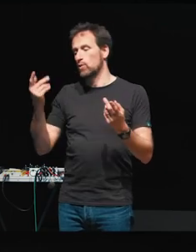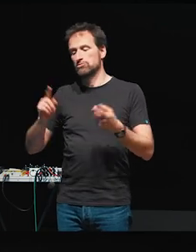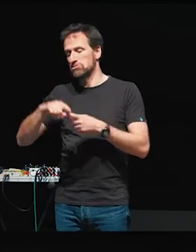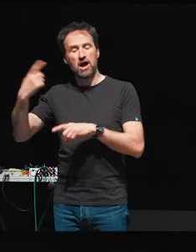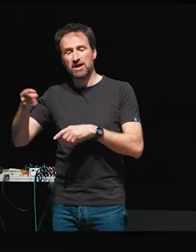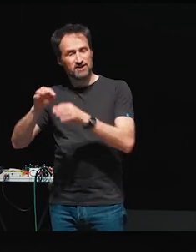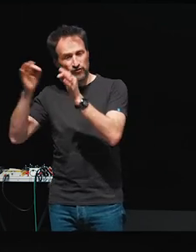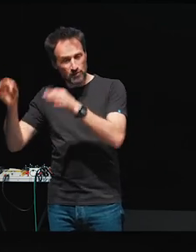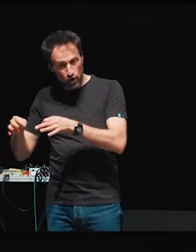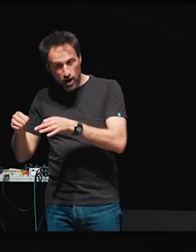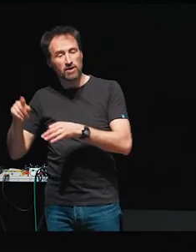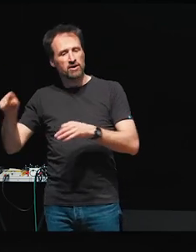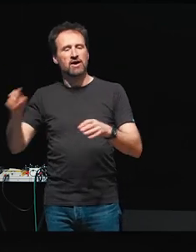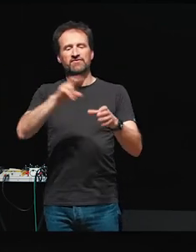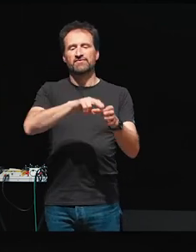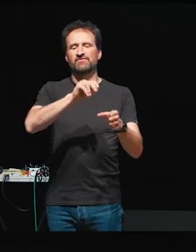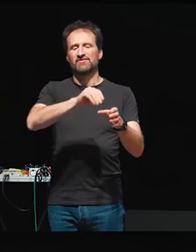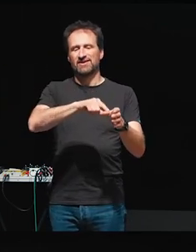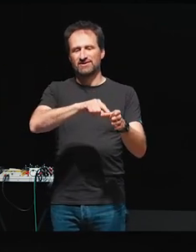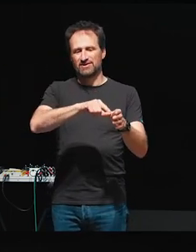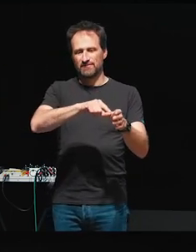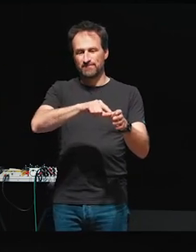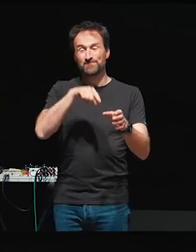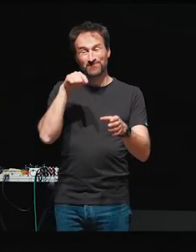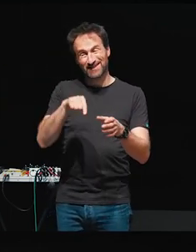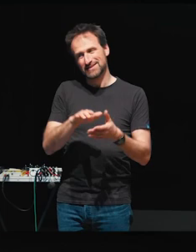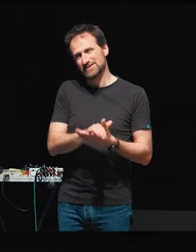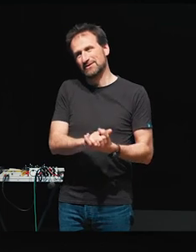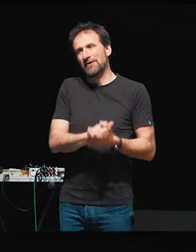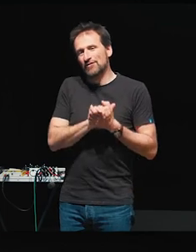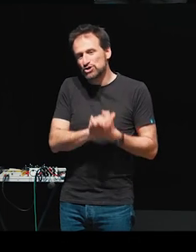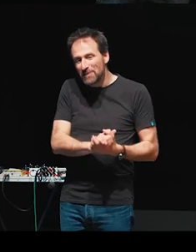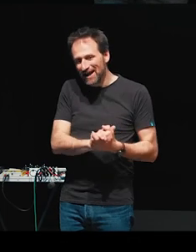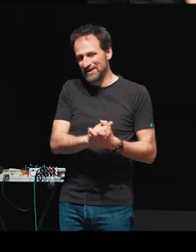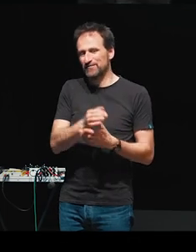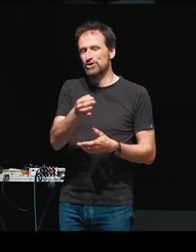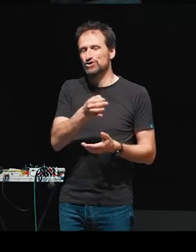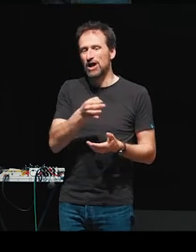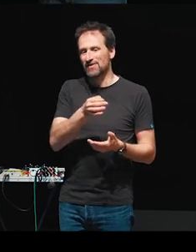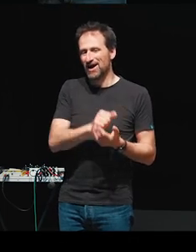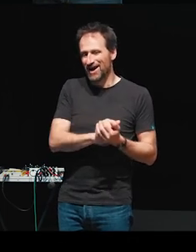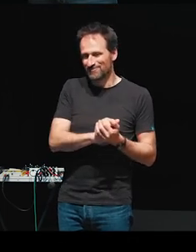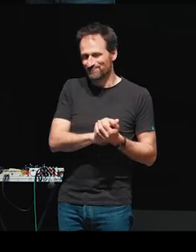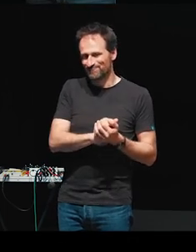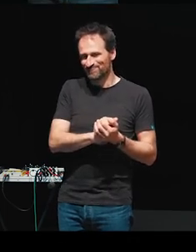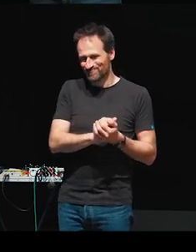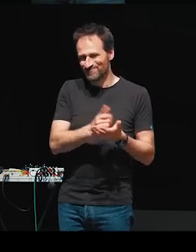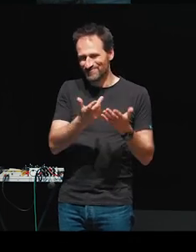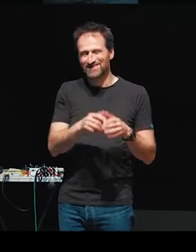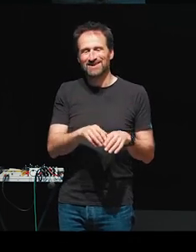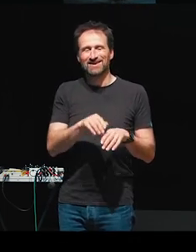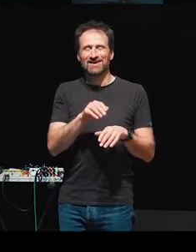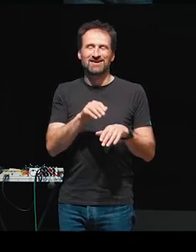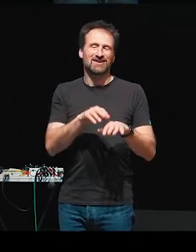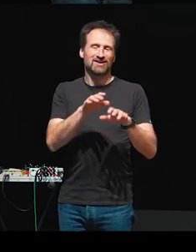So somehow we have here the promise of Java, you know, write once and debug anywhere. No, I think it was